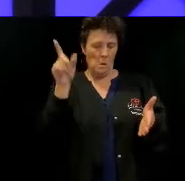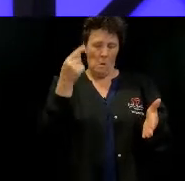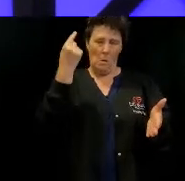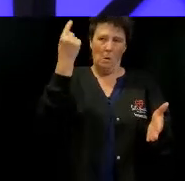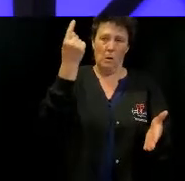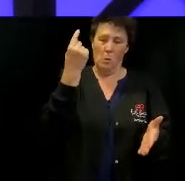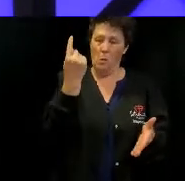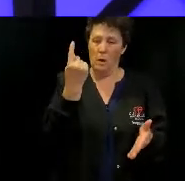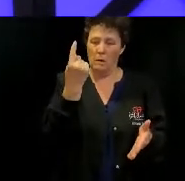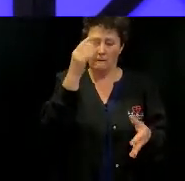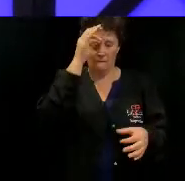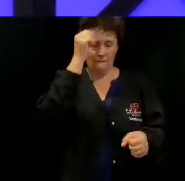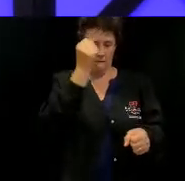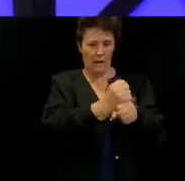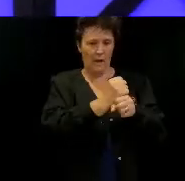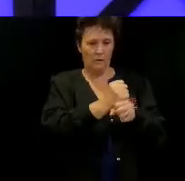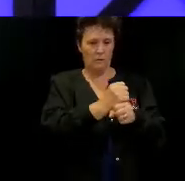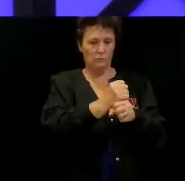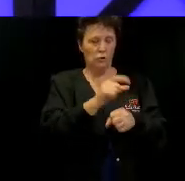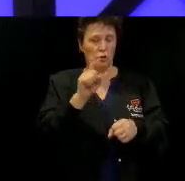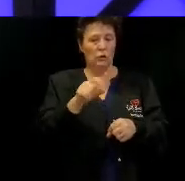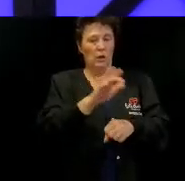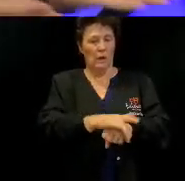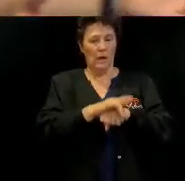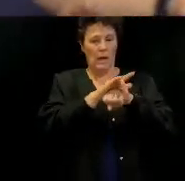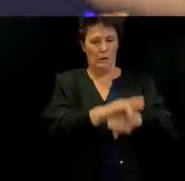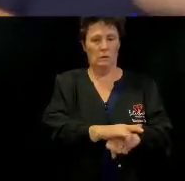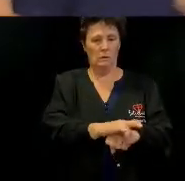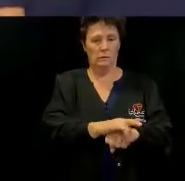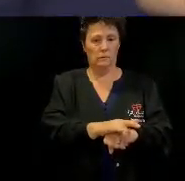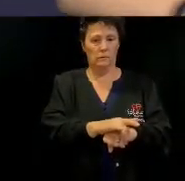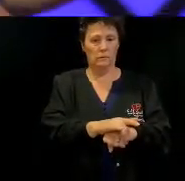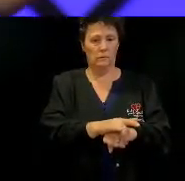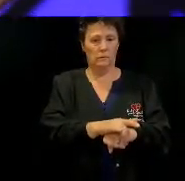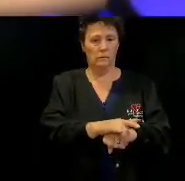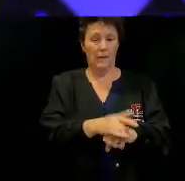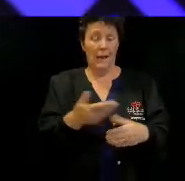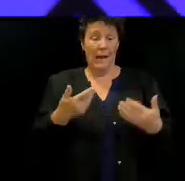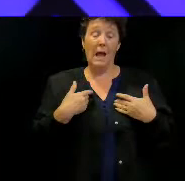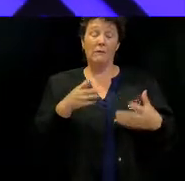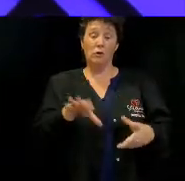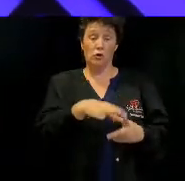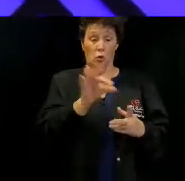anchor. So I have a choice of what I'm leaning into.